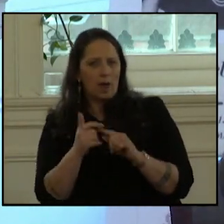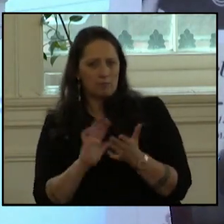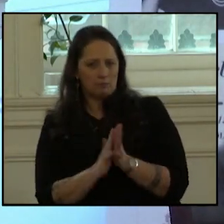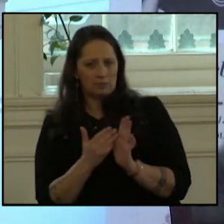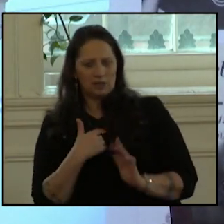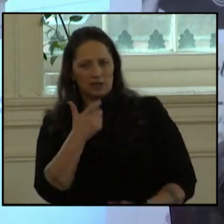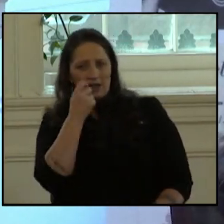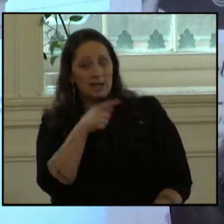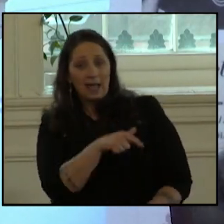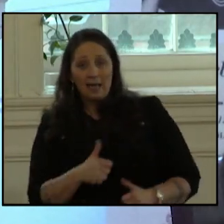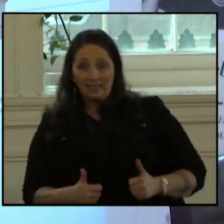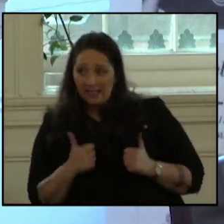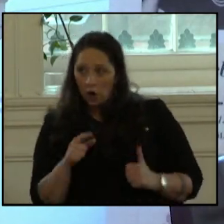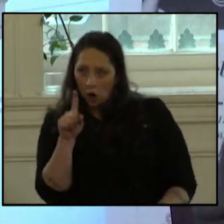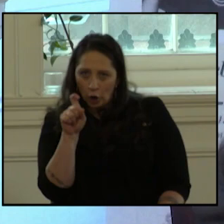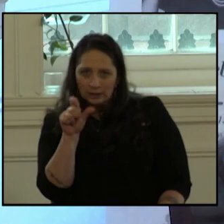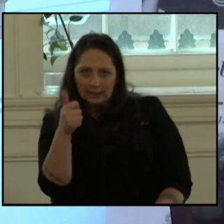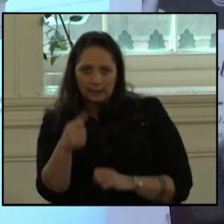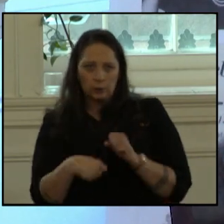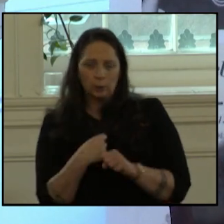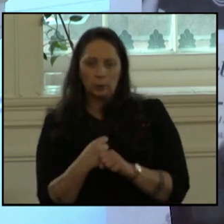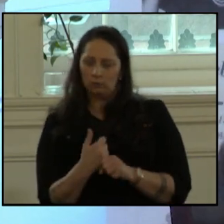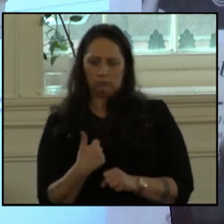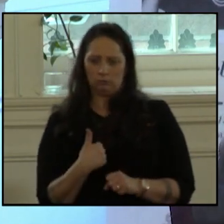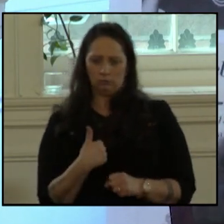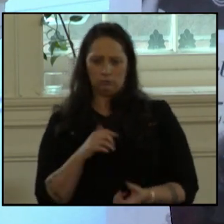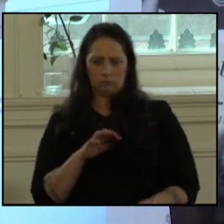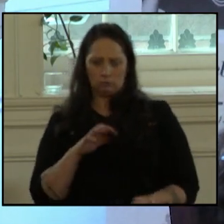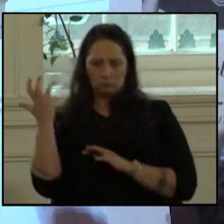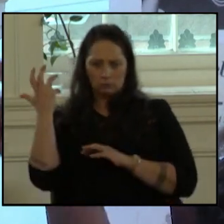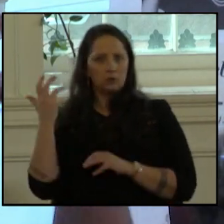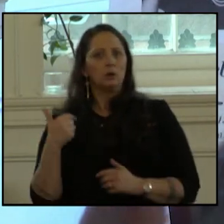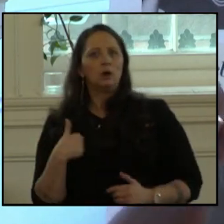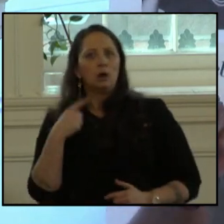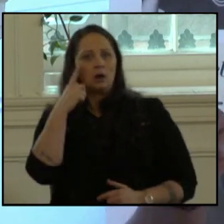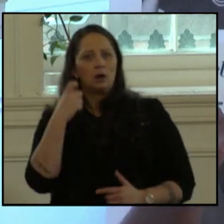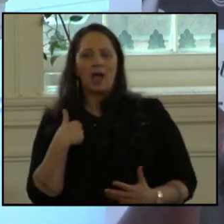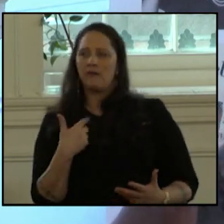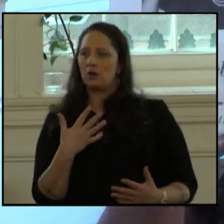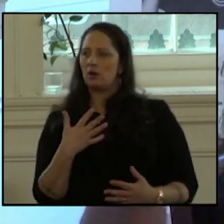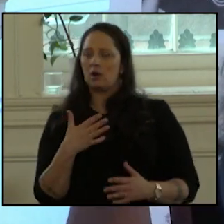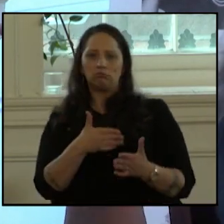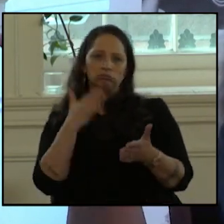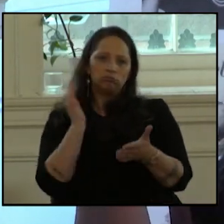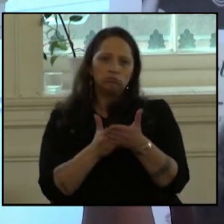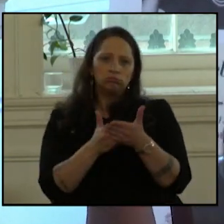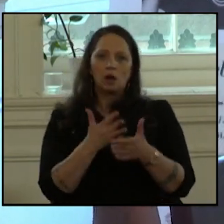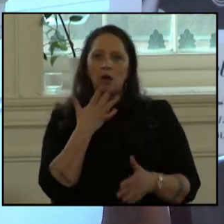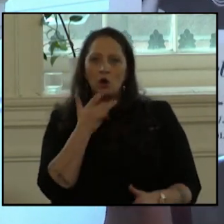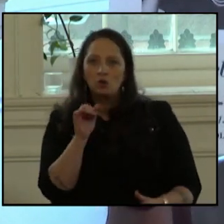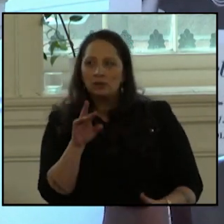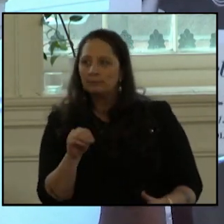he lived 110 years. Which threw me, because what got me was there was colorism, there was,